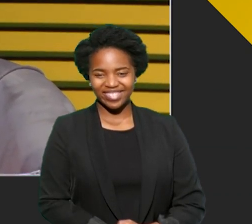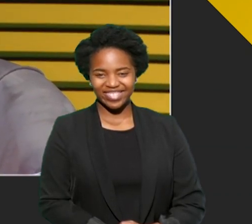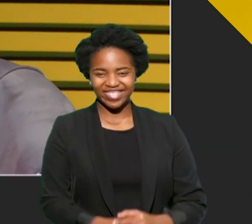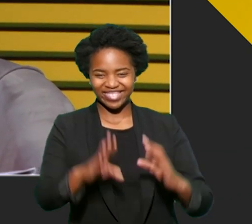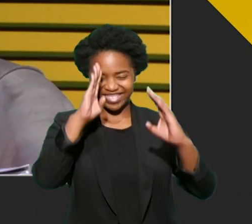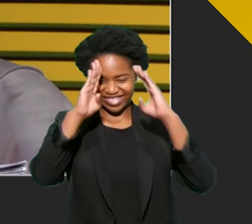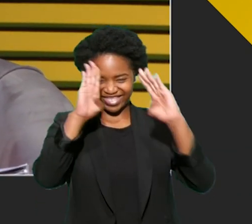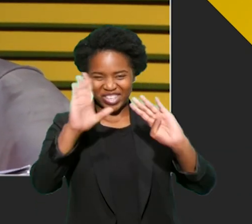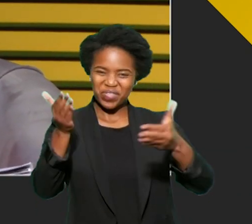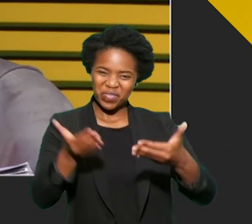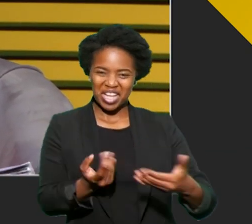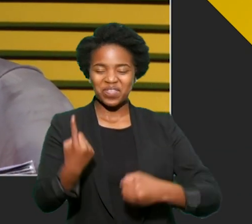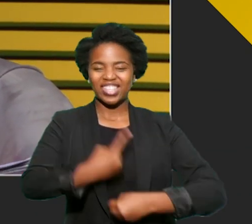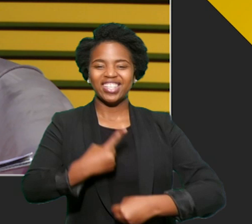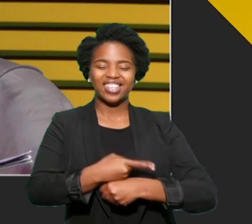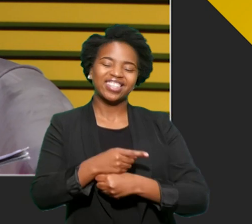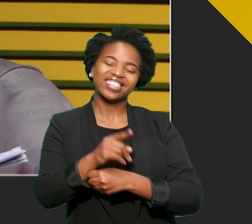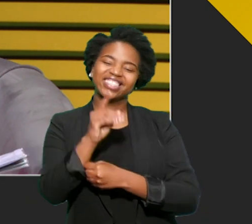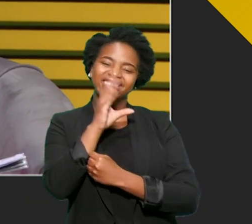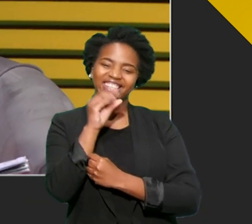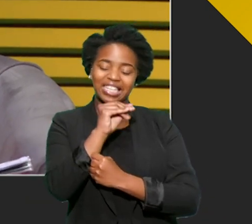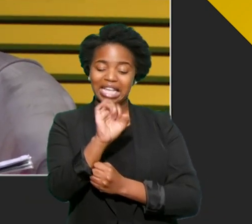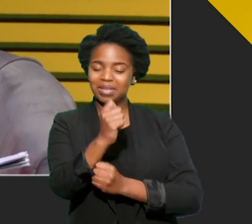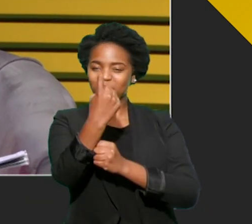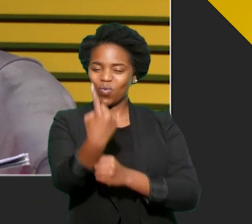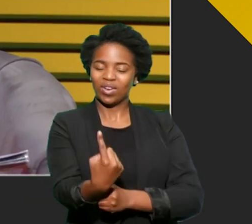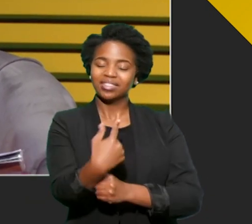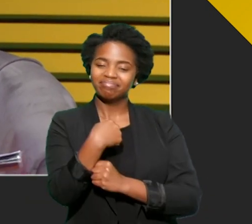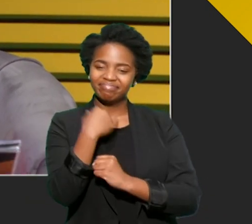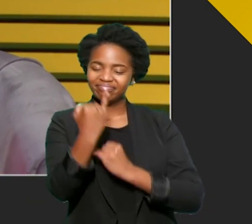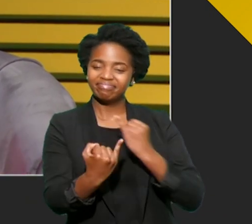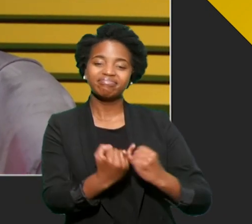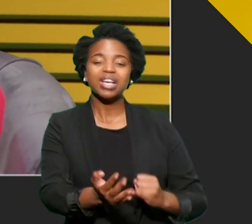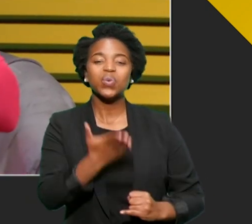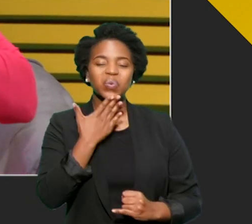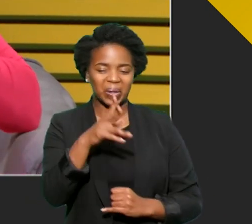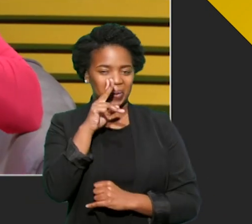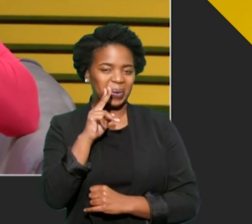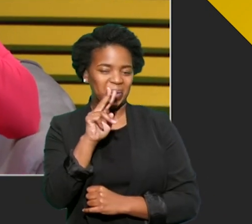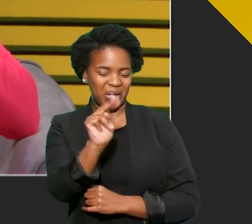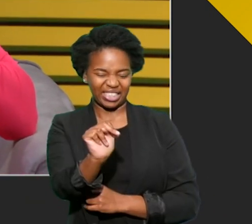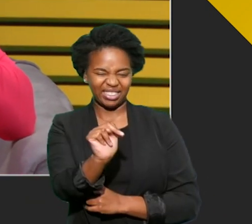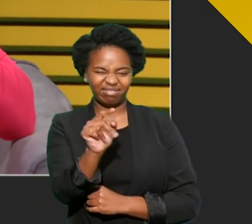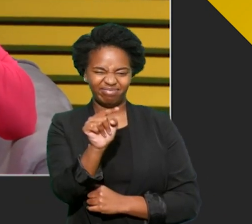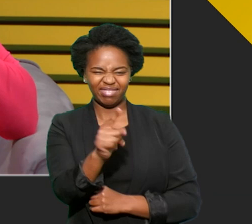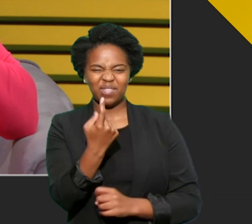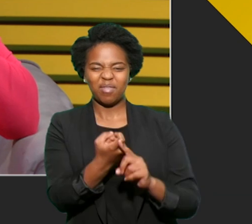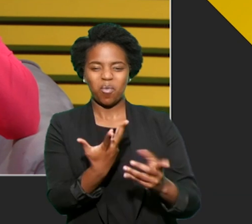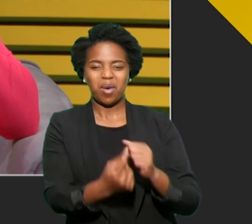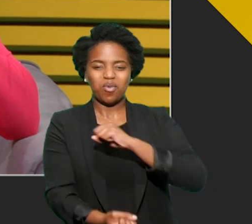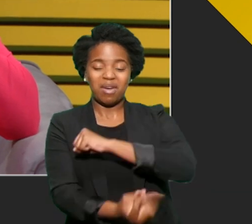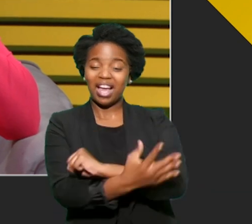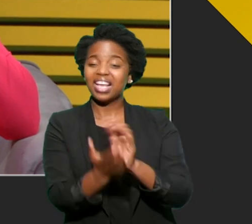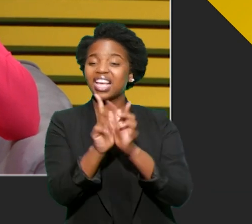Dumelang re la amogela mo go Daily Thetha on SABC 1. Nna ka lebitso ke nna Nicolette wa Gamashile ngwana wa kwa Bushback Rich Mapulaneng.